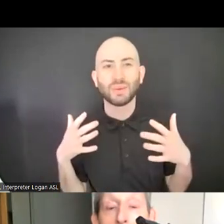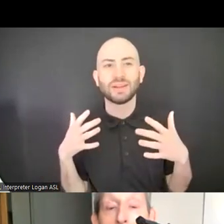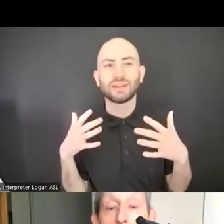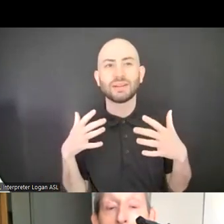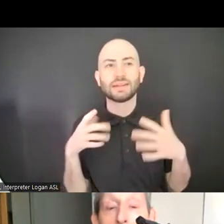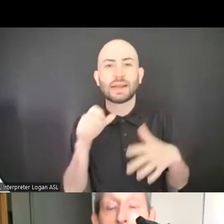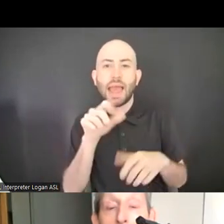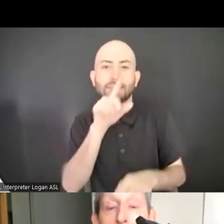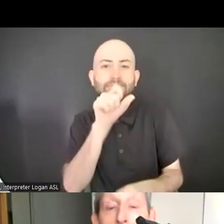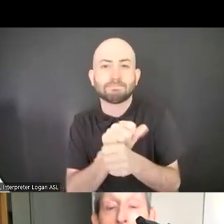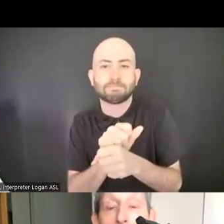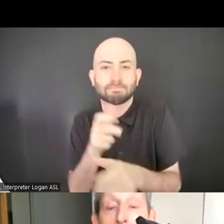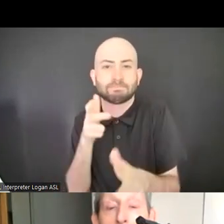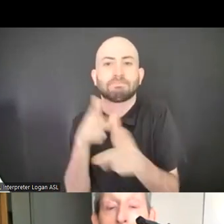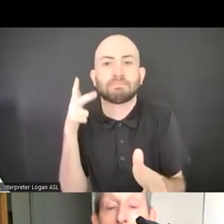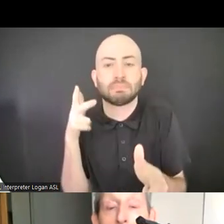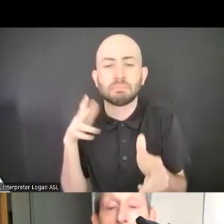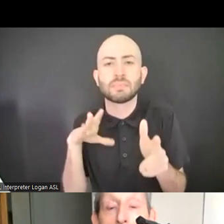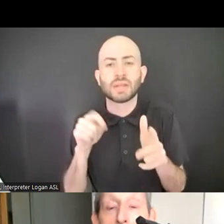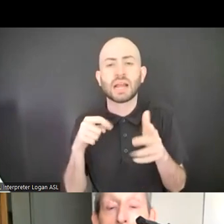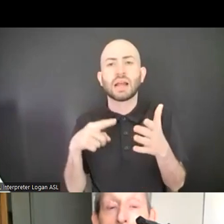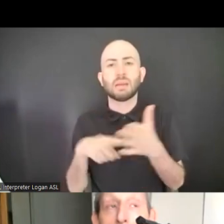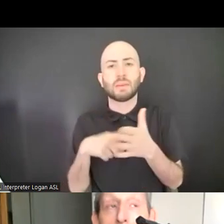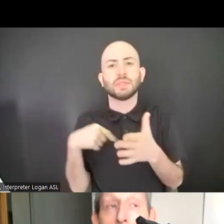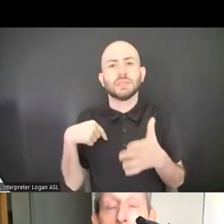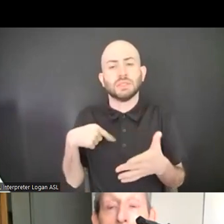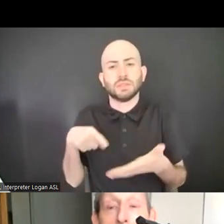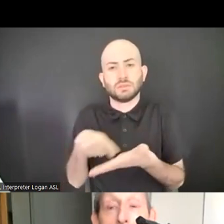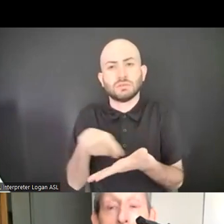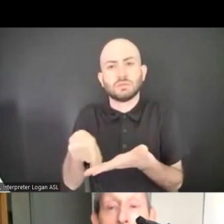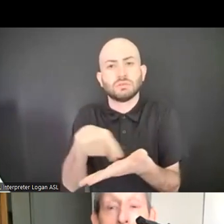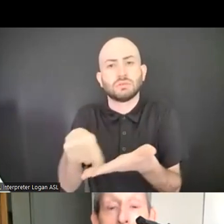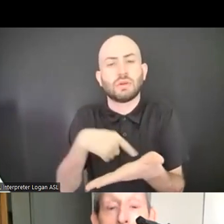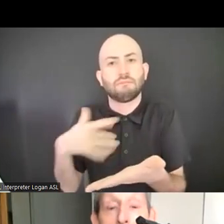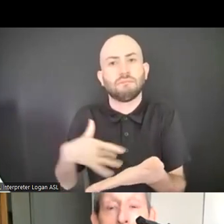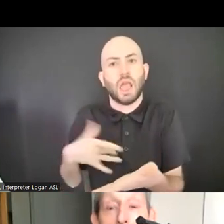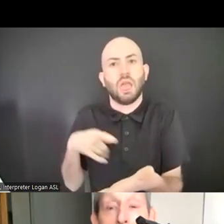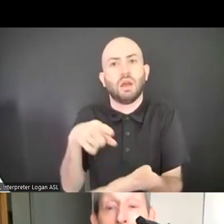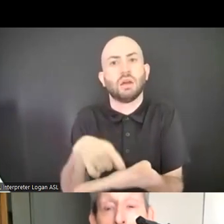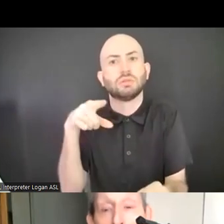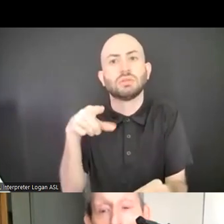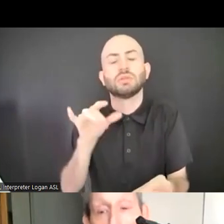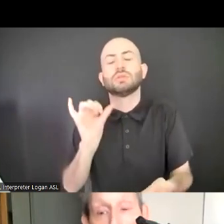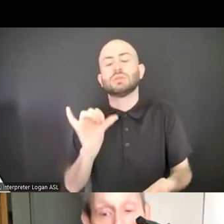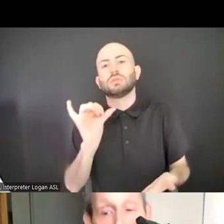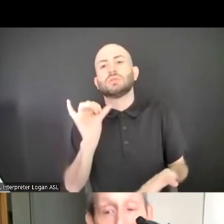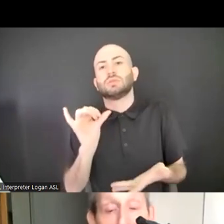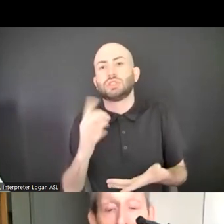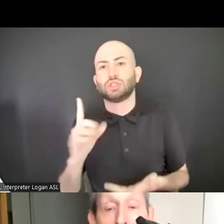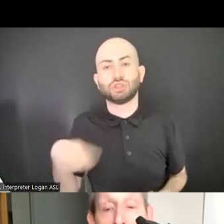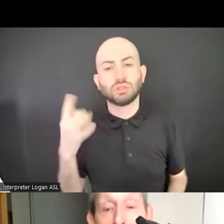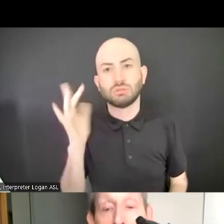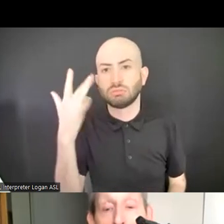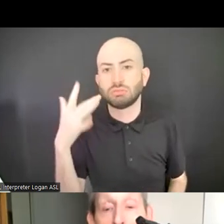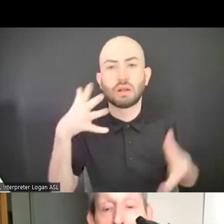into but just coming across so many scooters just laying around or just being parked in the middle of like a